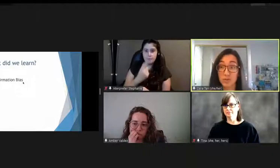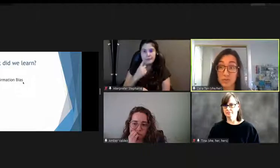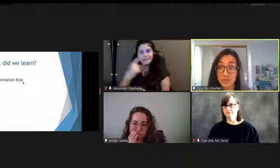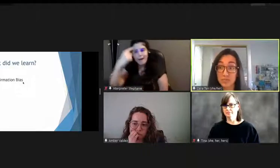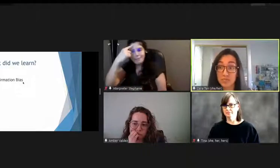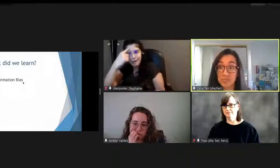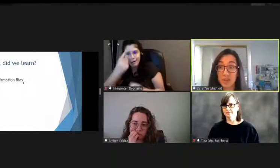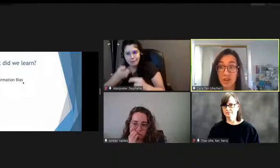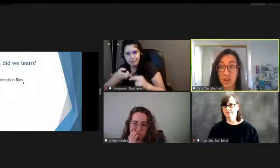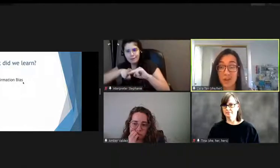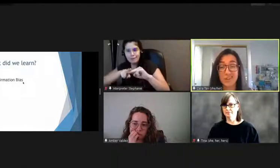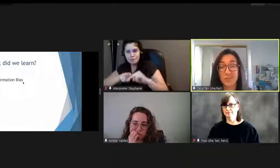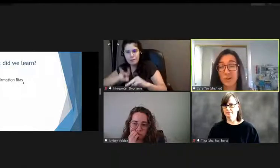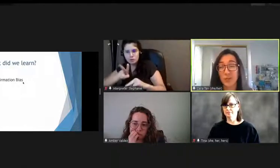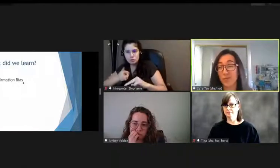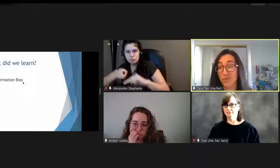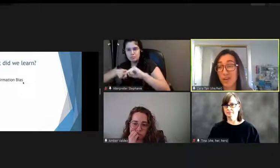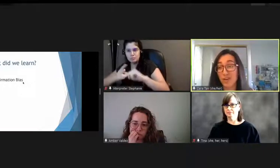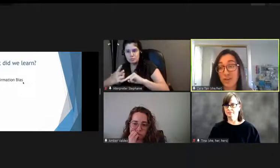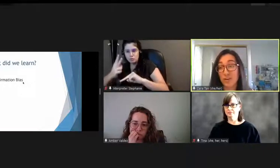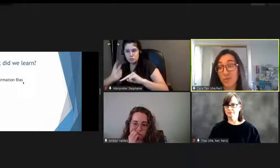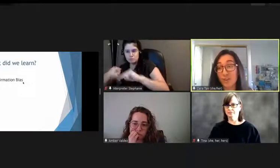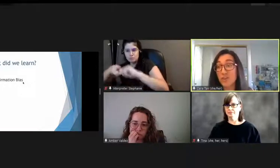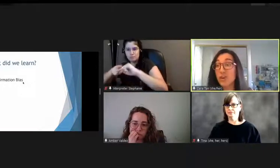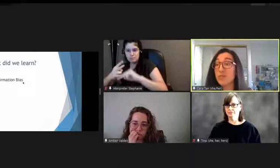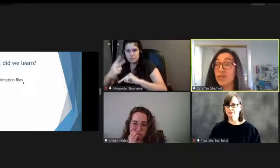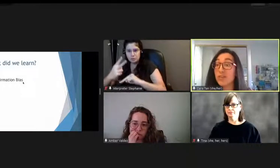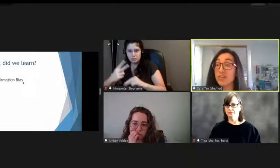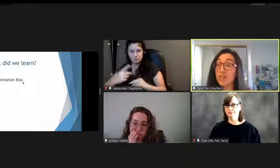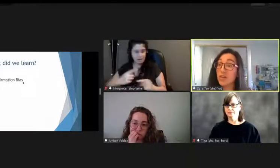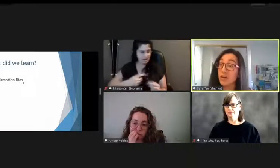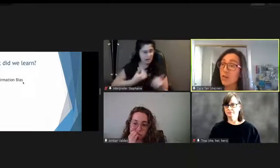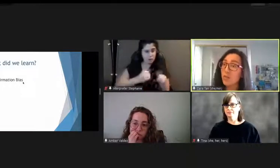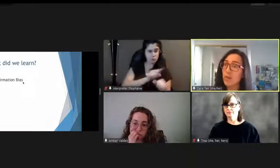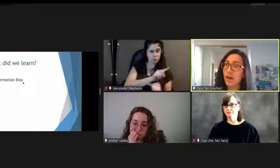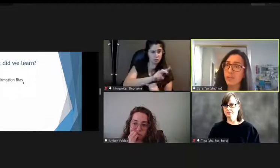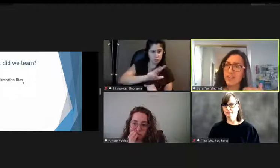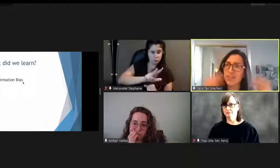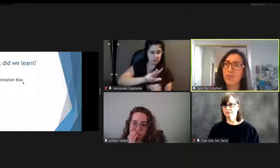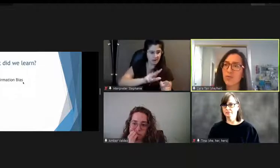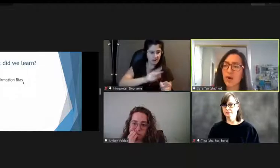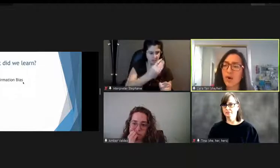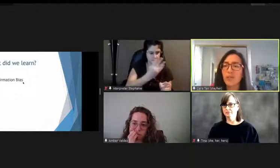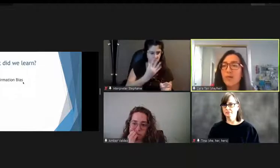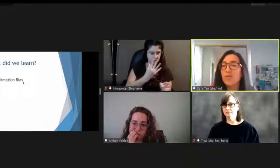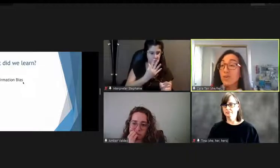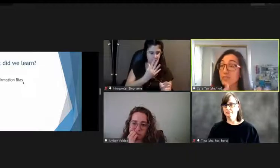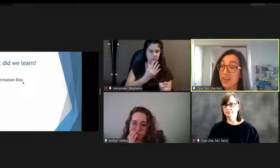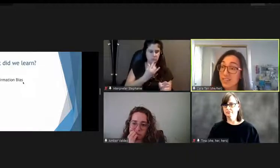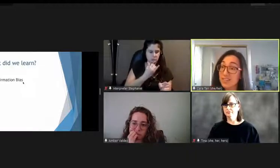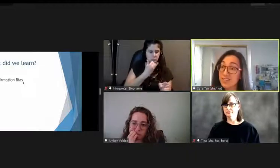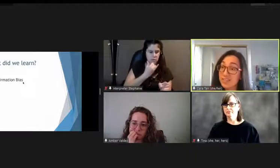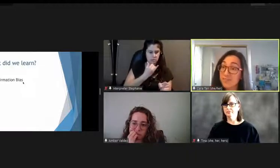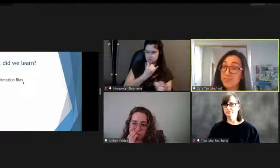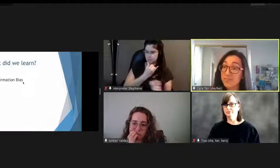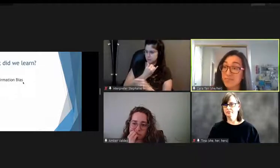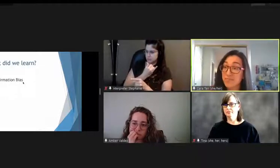by 2s, and you told me I was wrong, well, that's good, because it's like, oh, my hypothesis is wrong. Let me revise